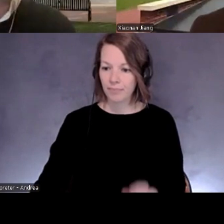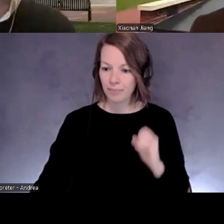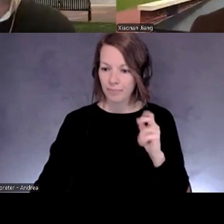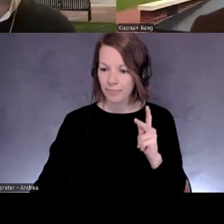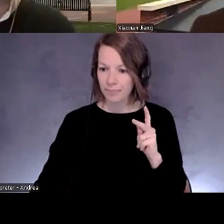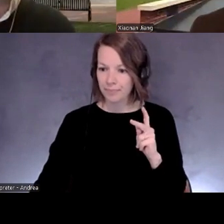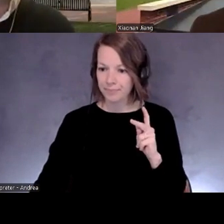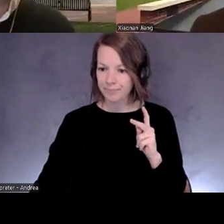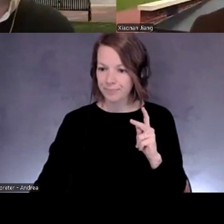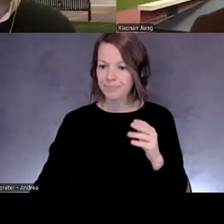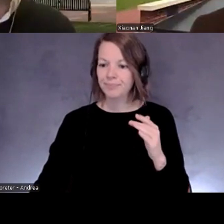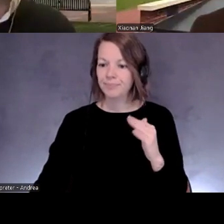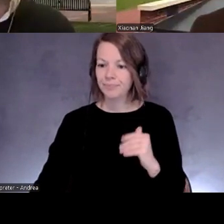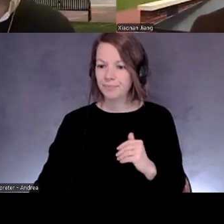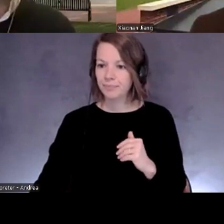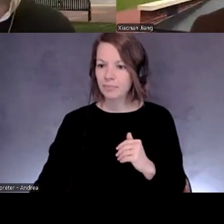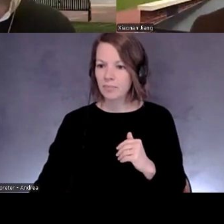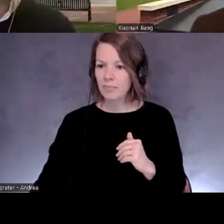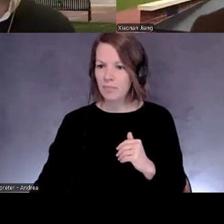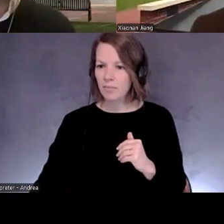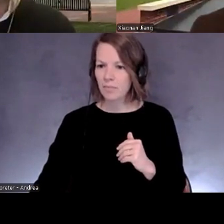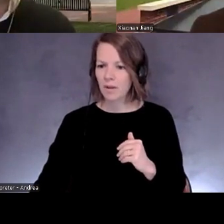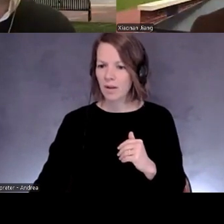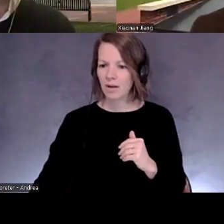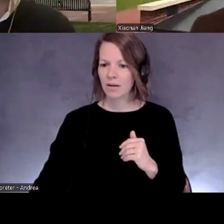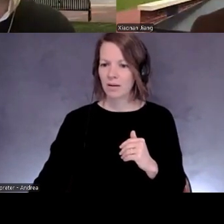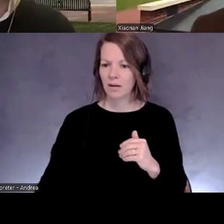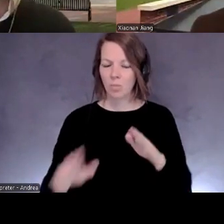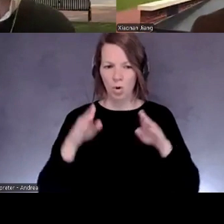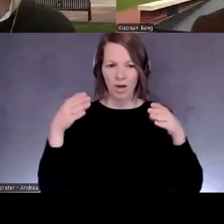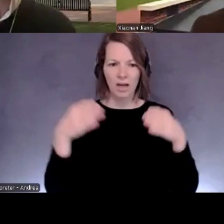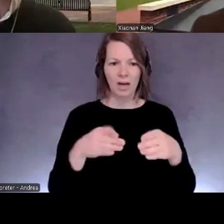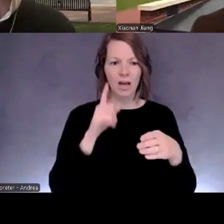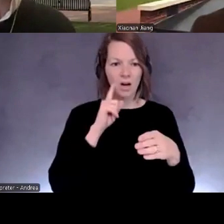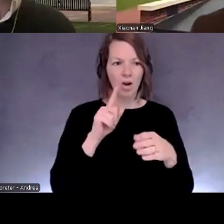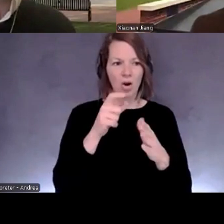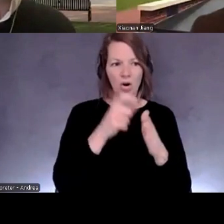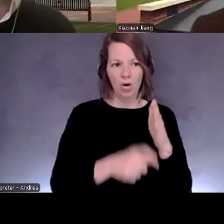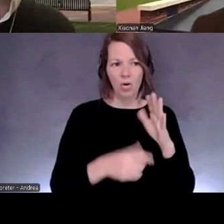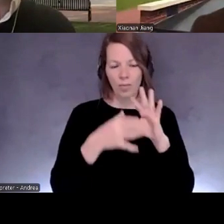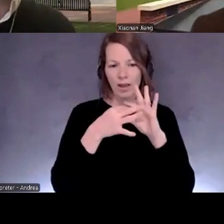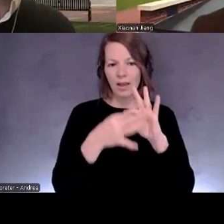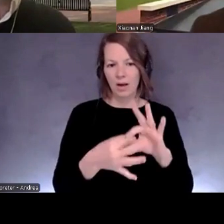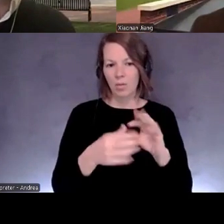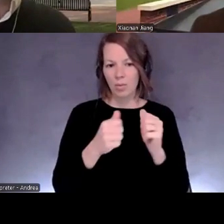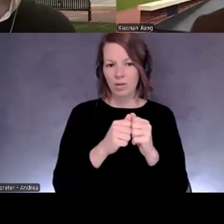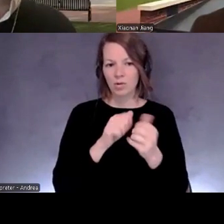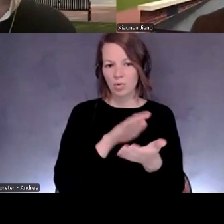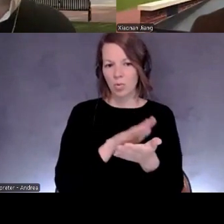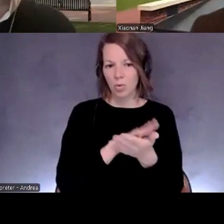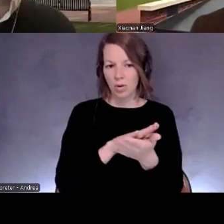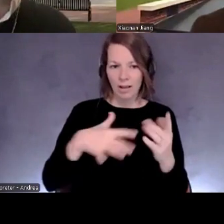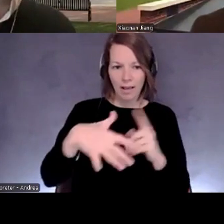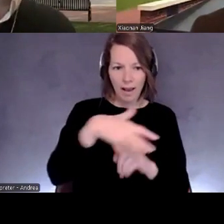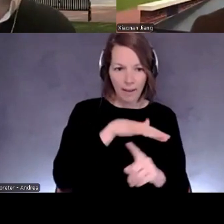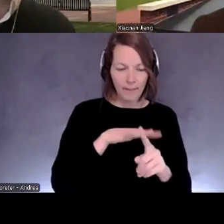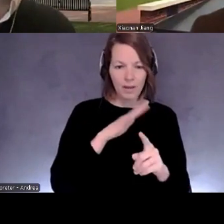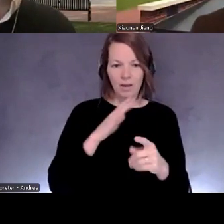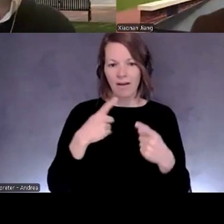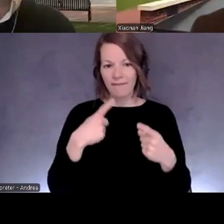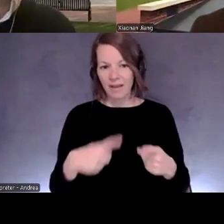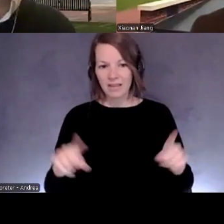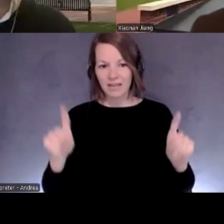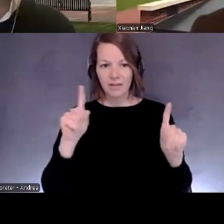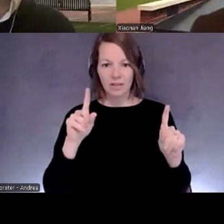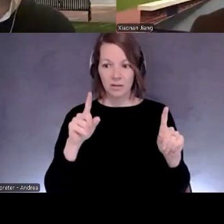so there's one question. I'm working on an article focusing on school climate, school effectiveness. Does your journal entertain